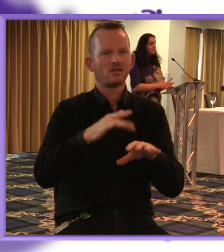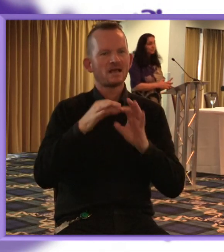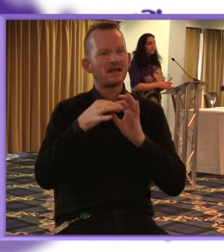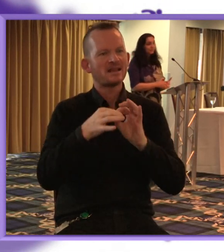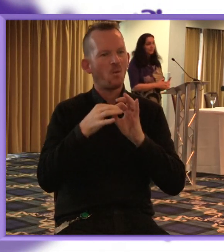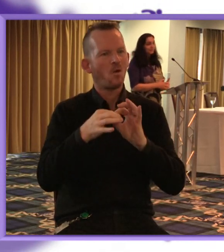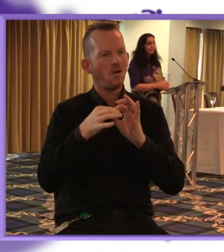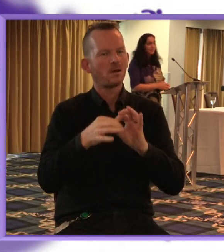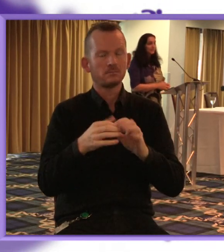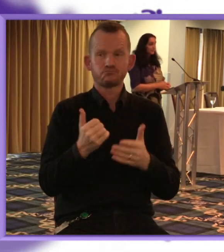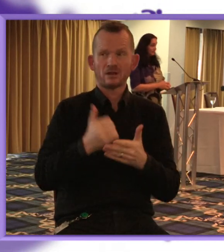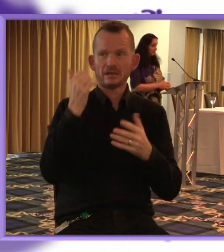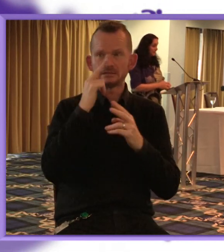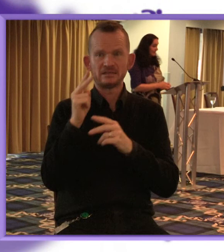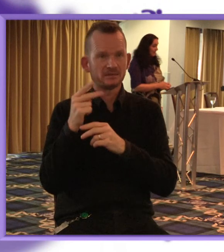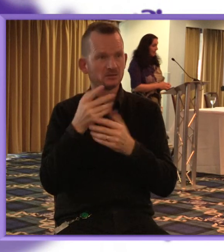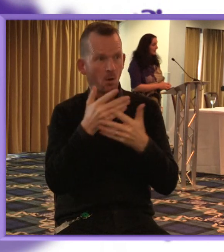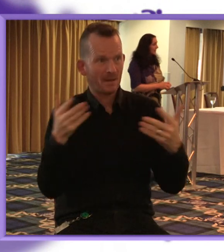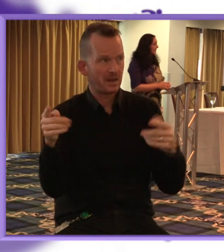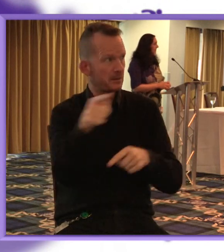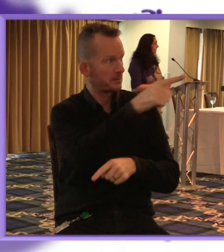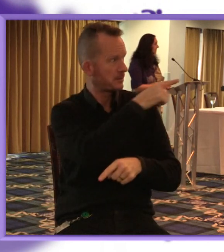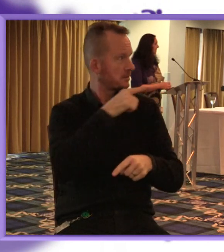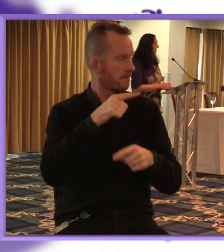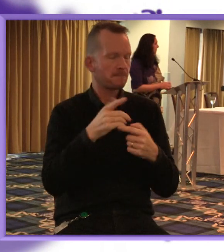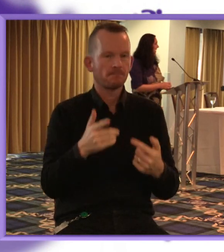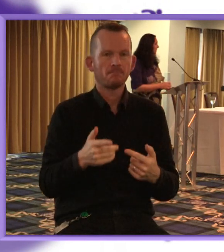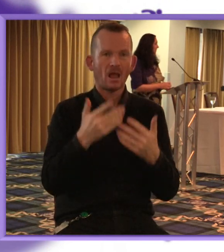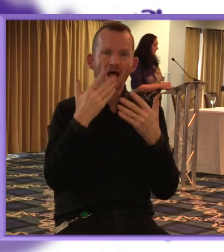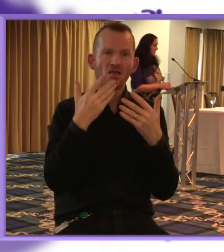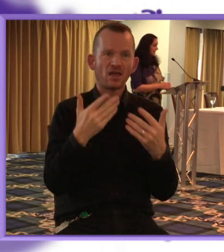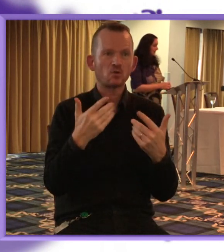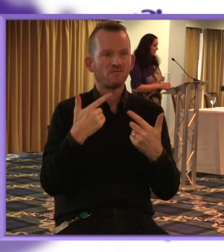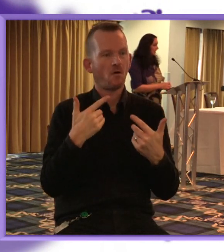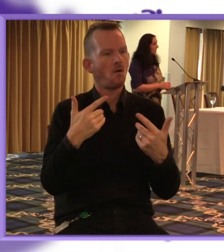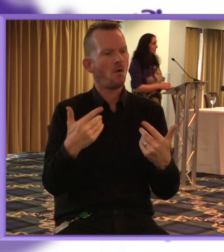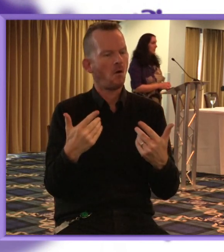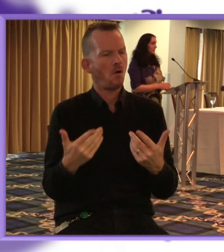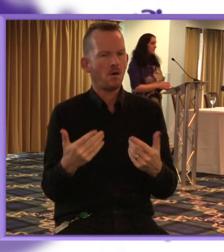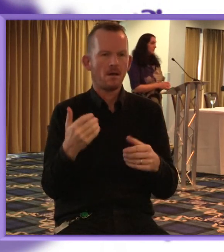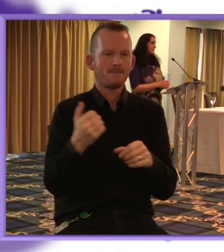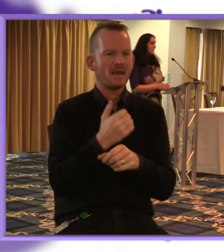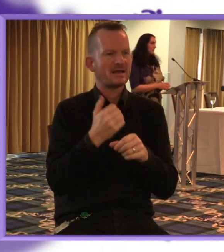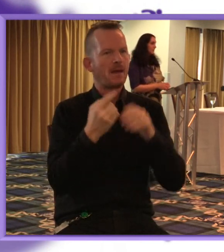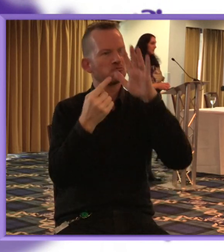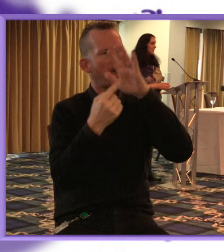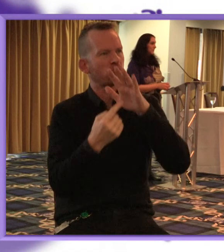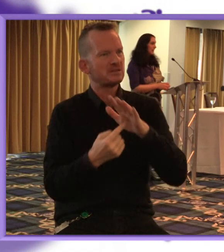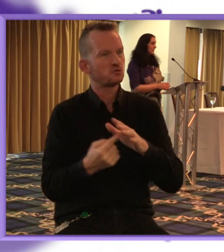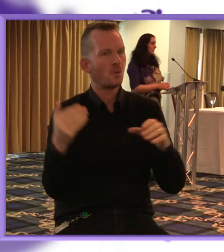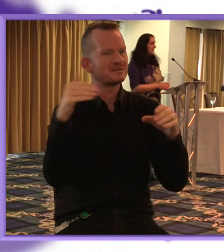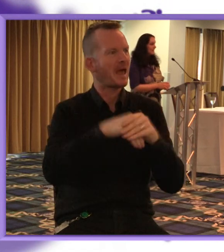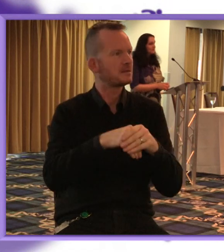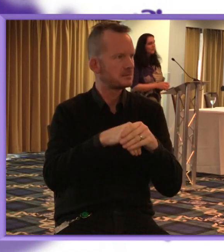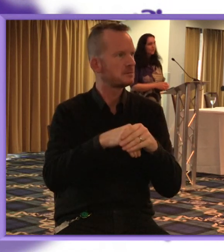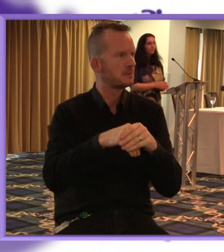And I think it's brilliant just to see so many of you. And I think I'd just like to thank you for valuing the PPN and actually making it a priority for you to attend, because I'm aware